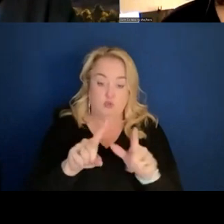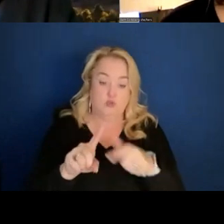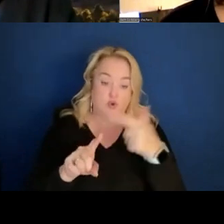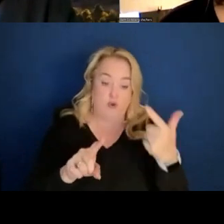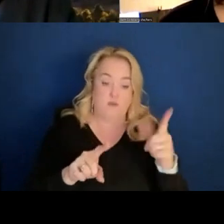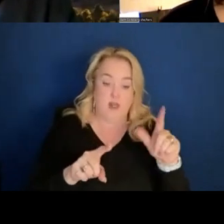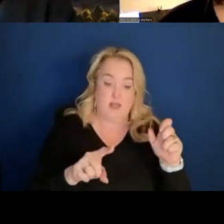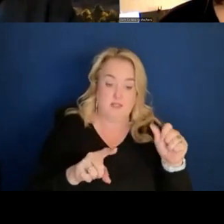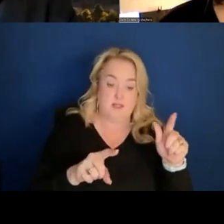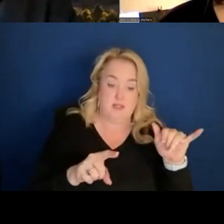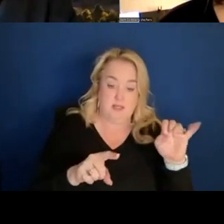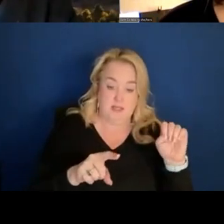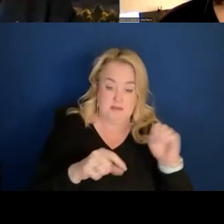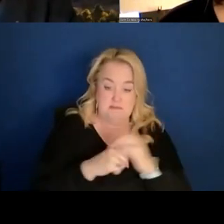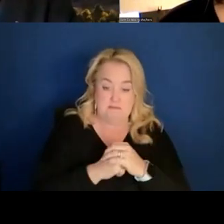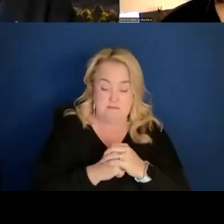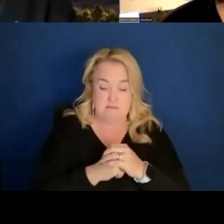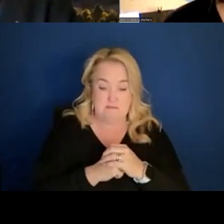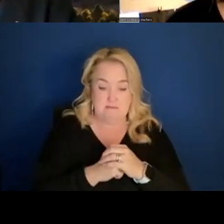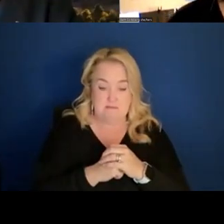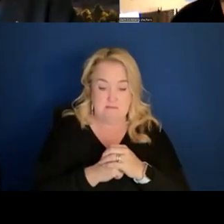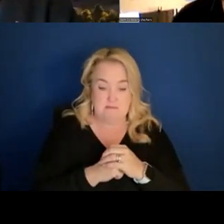Leslie.